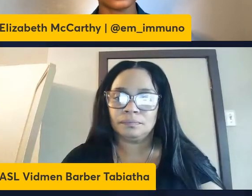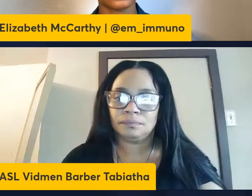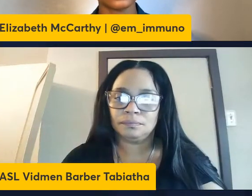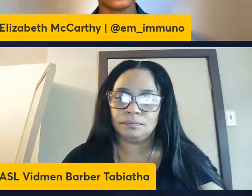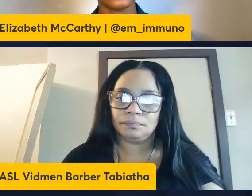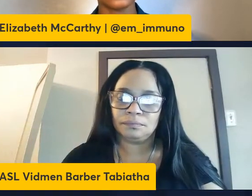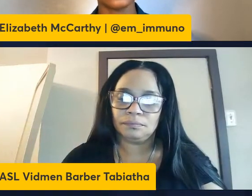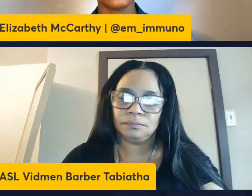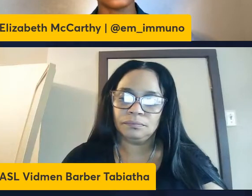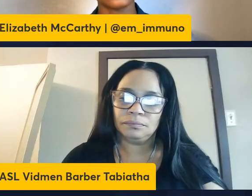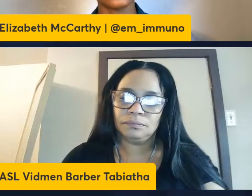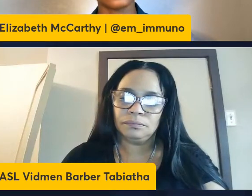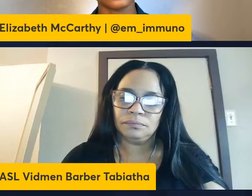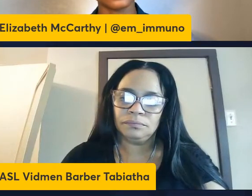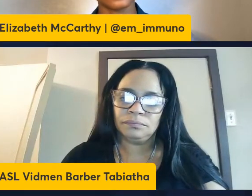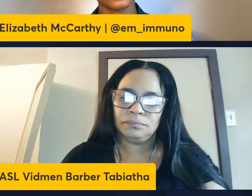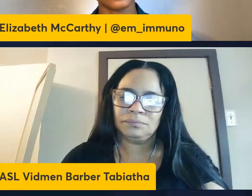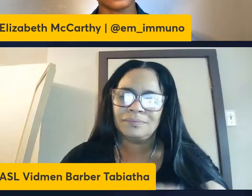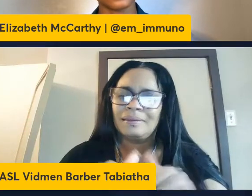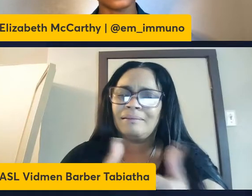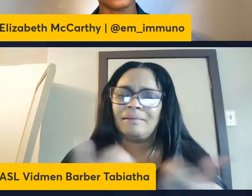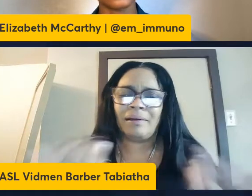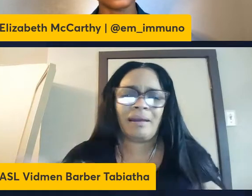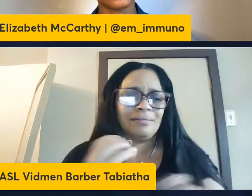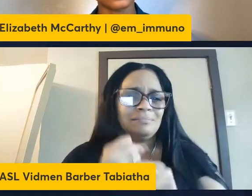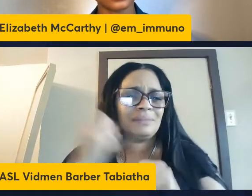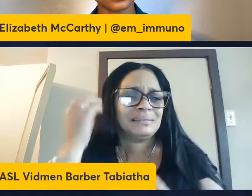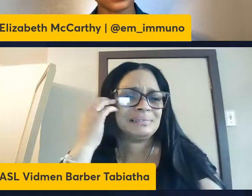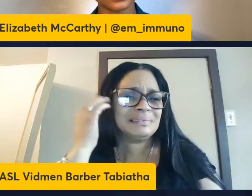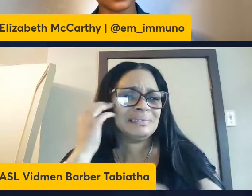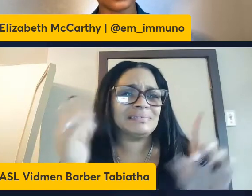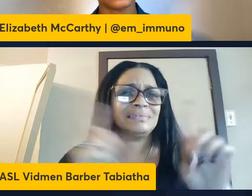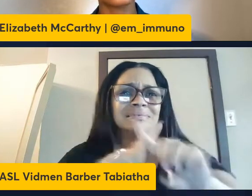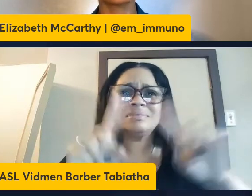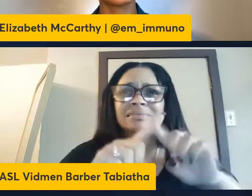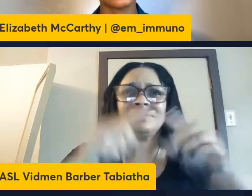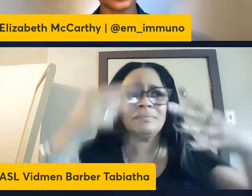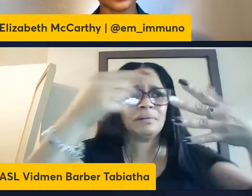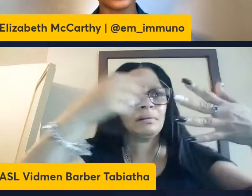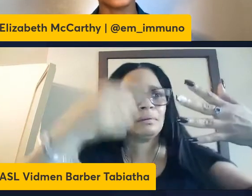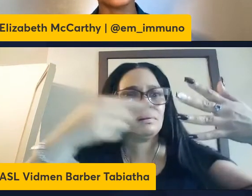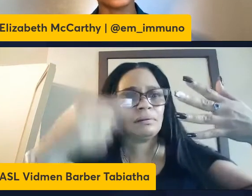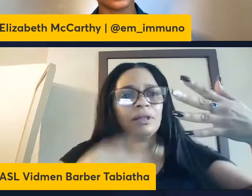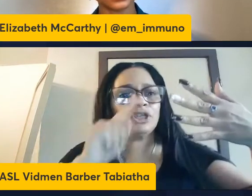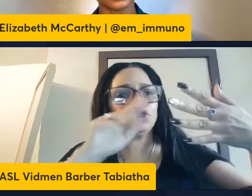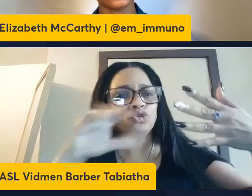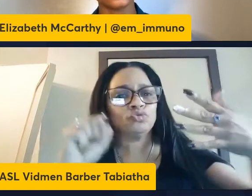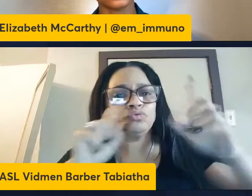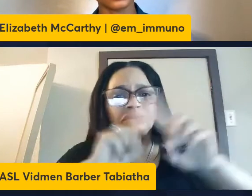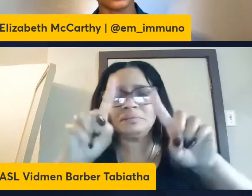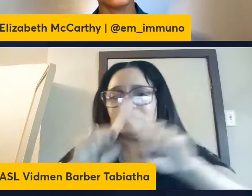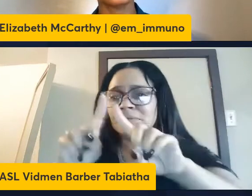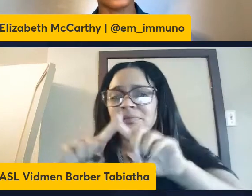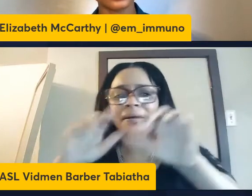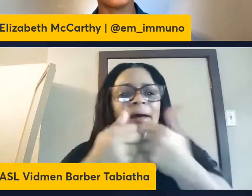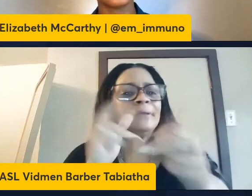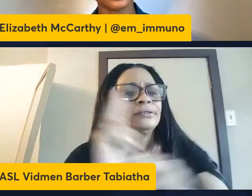How do you make sense of these different tools, and how do you use them on a daily basis?